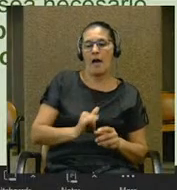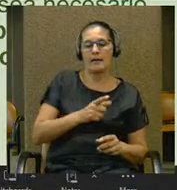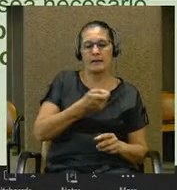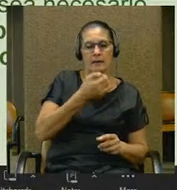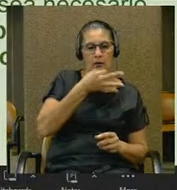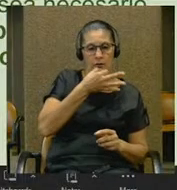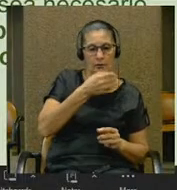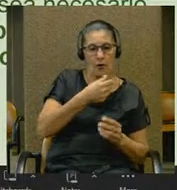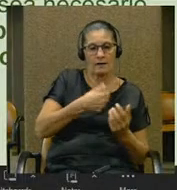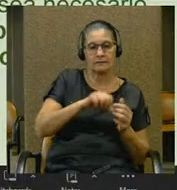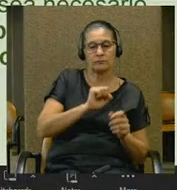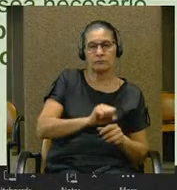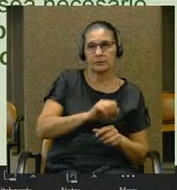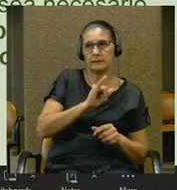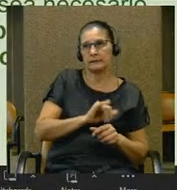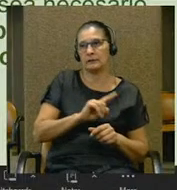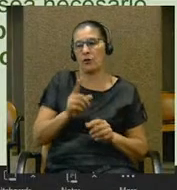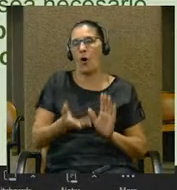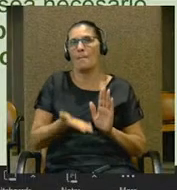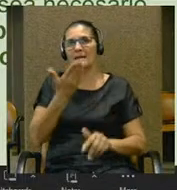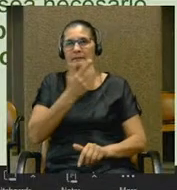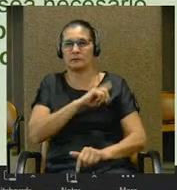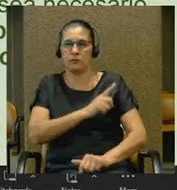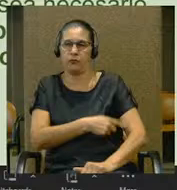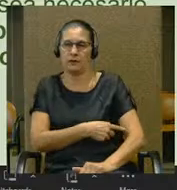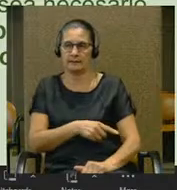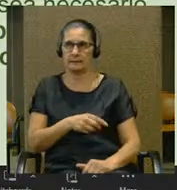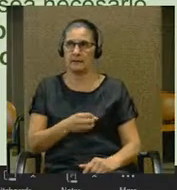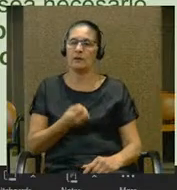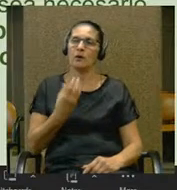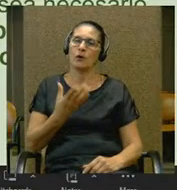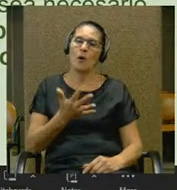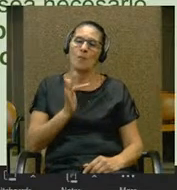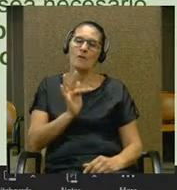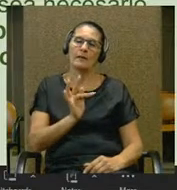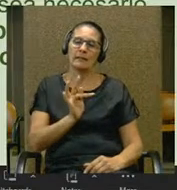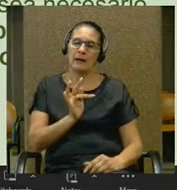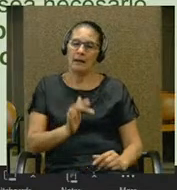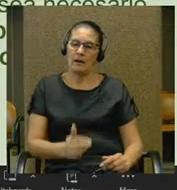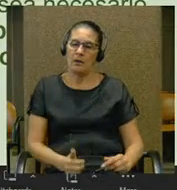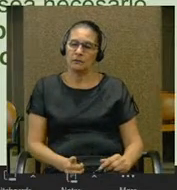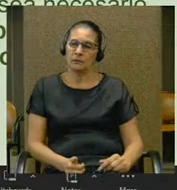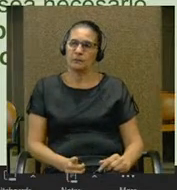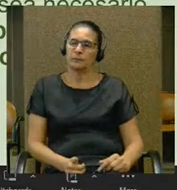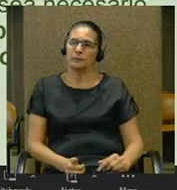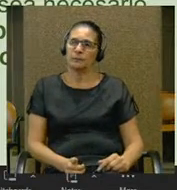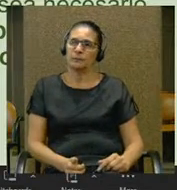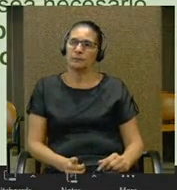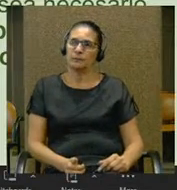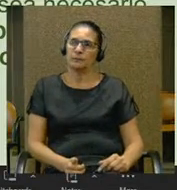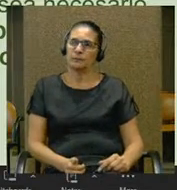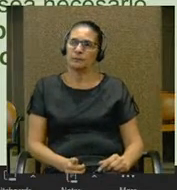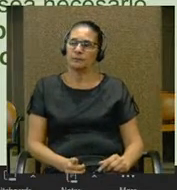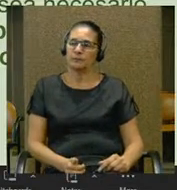naloxone to treat these synthetic opioids.